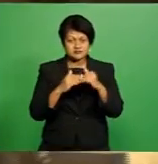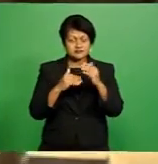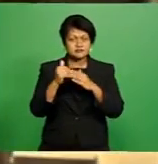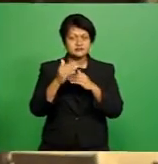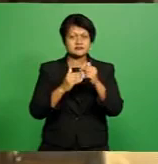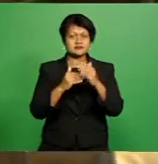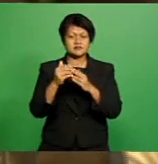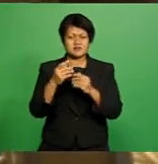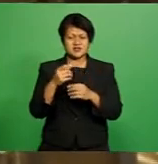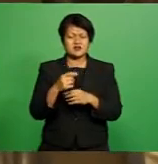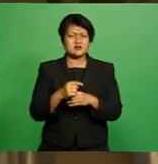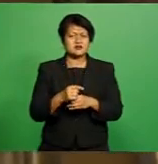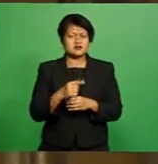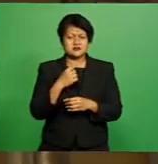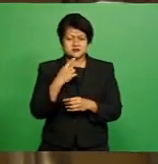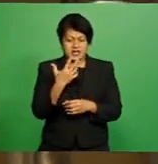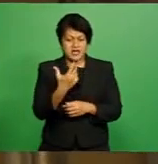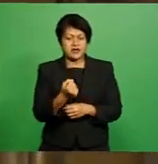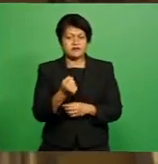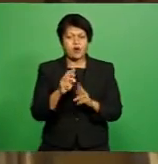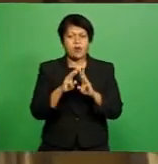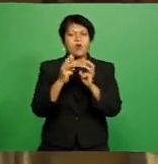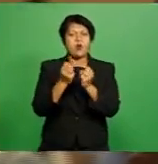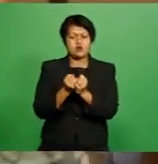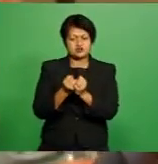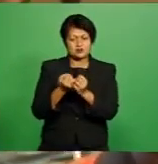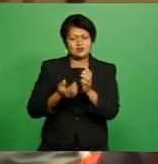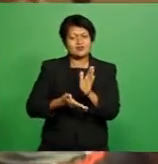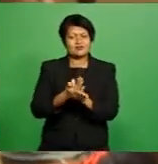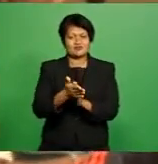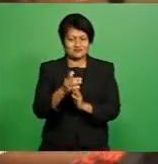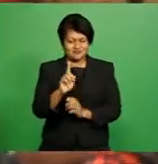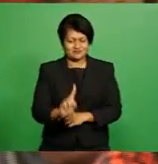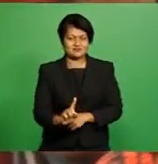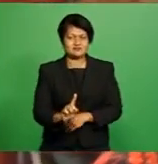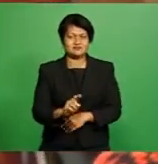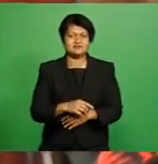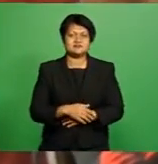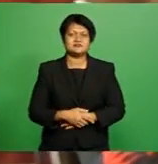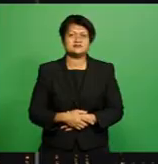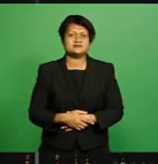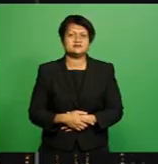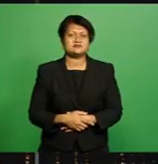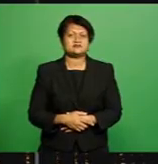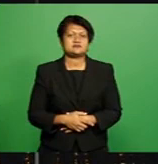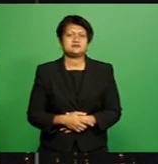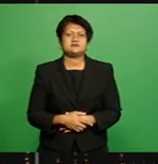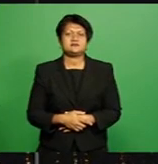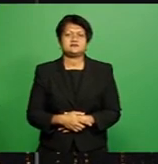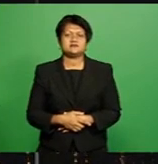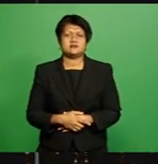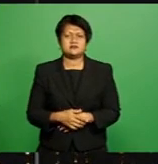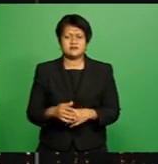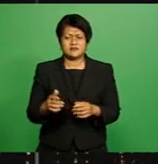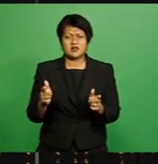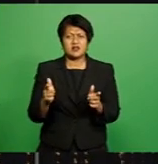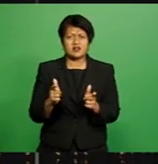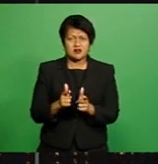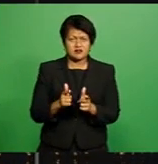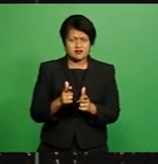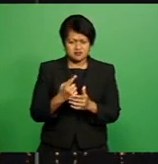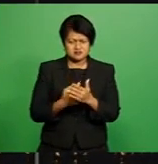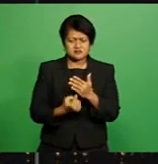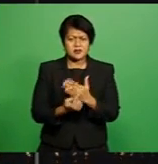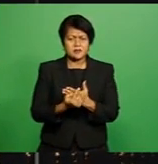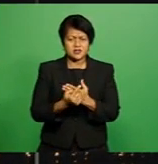part in the one-day workshop in Suva today. Sainian Imboila, FBC News. The lack of provisions in the